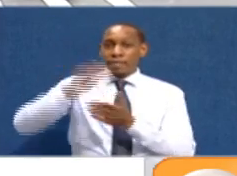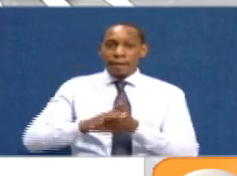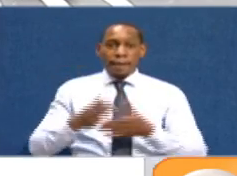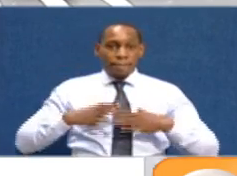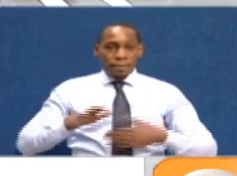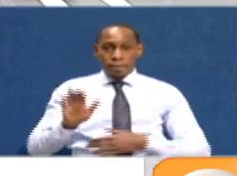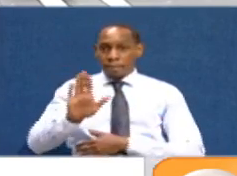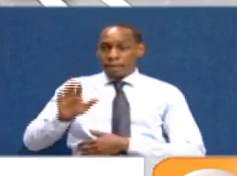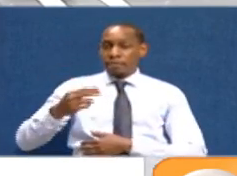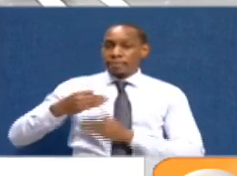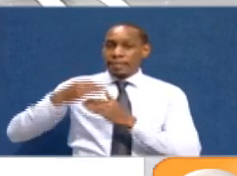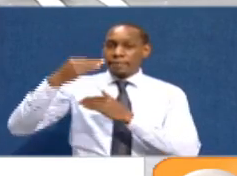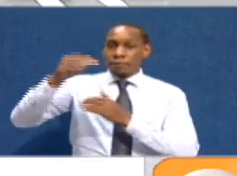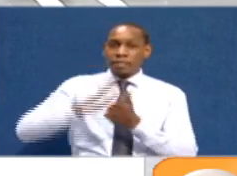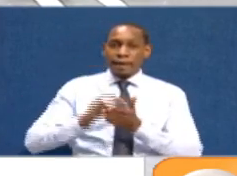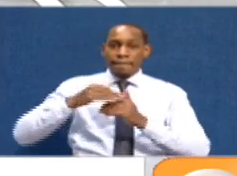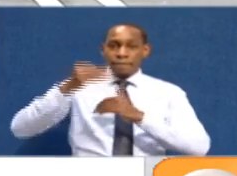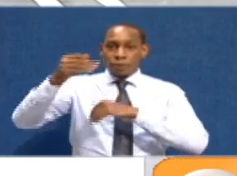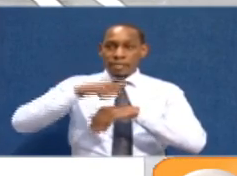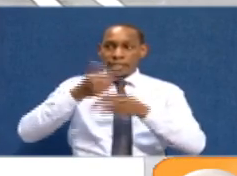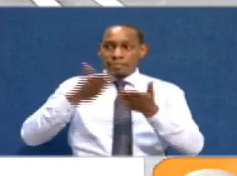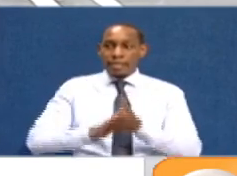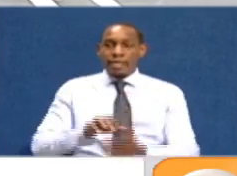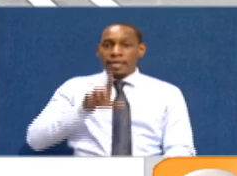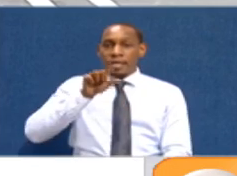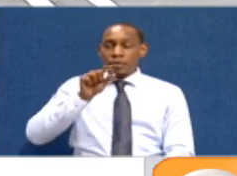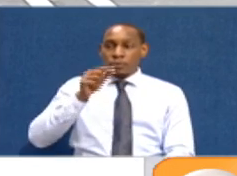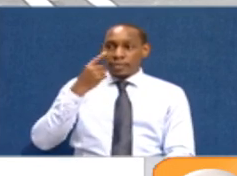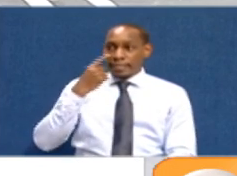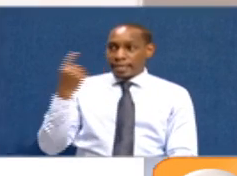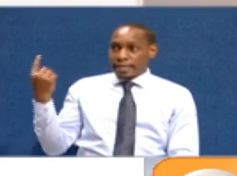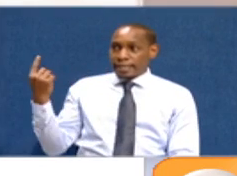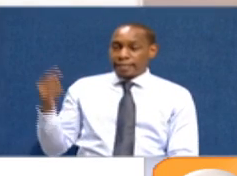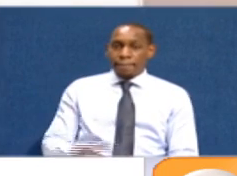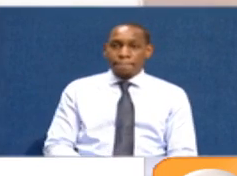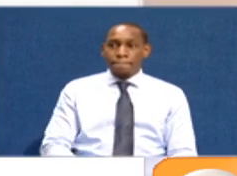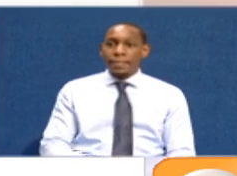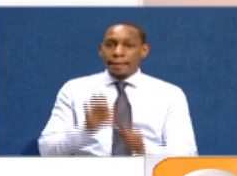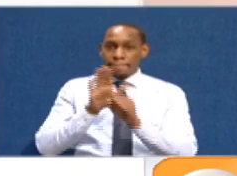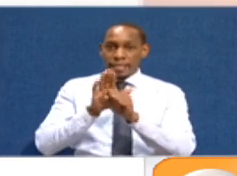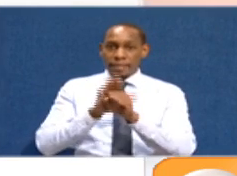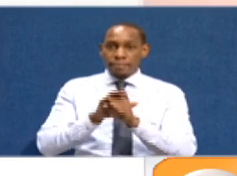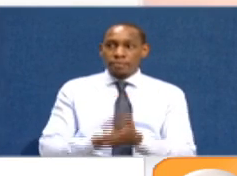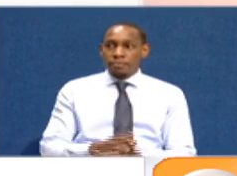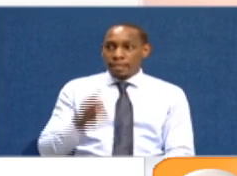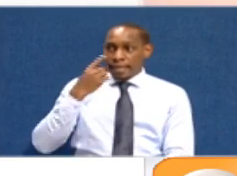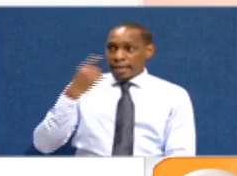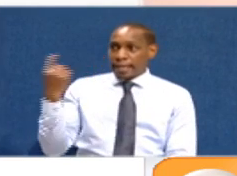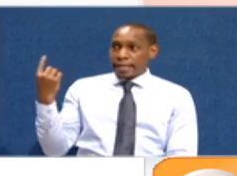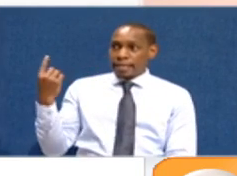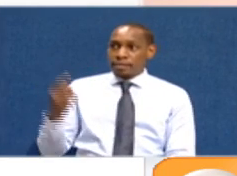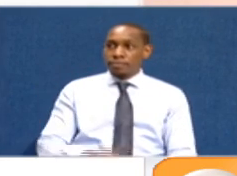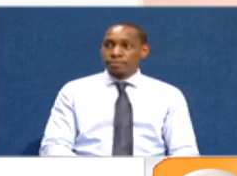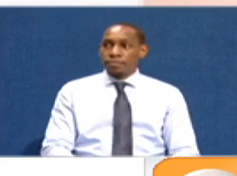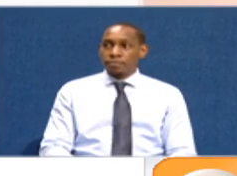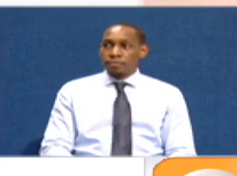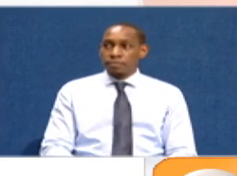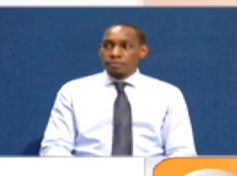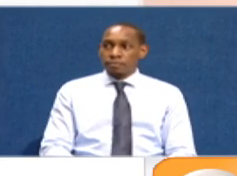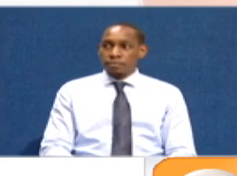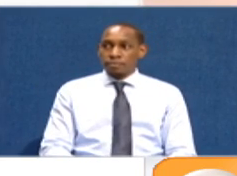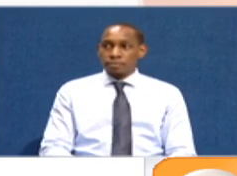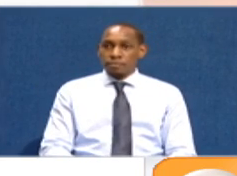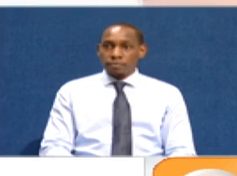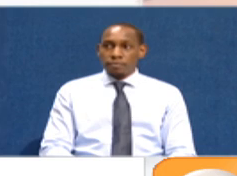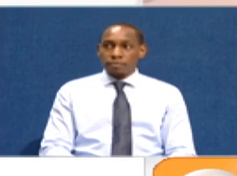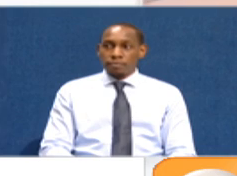are the future. Thank you. And thank the you. Future is now. Let's get to some tweets, yes, guys. Certainly. Coming in thick and fast. Dr. Mbose says, or Mobs says,